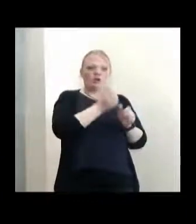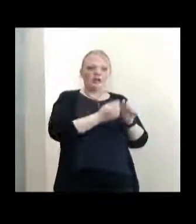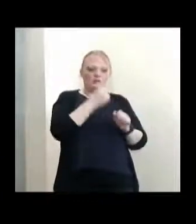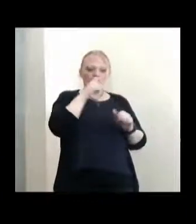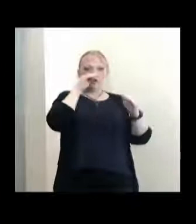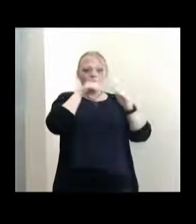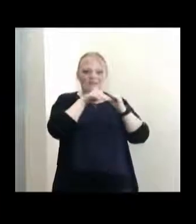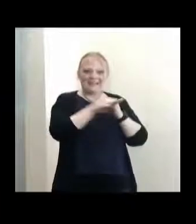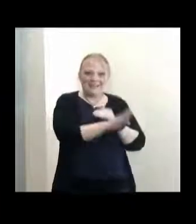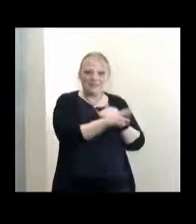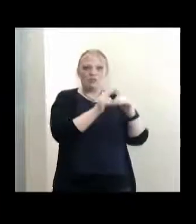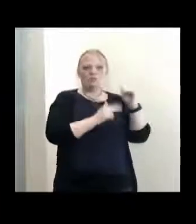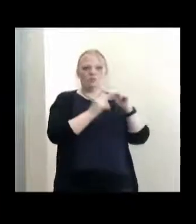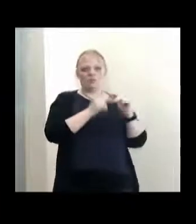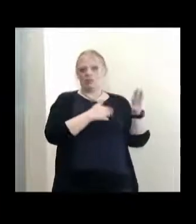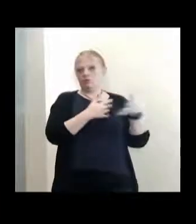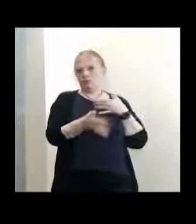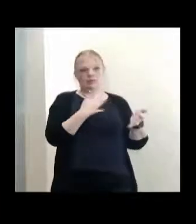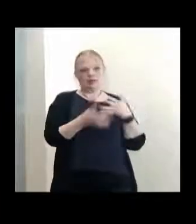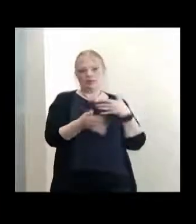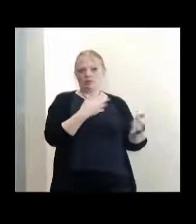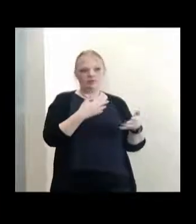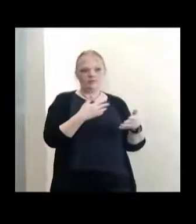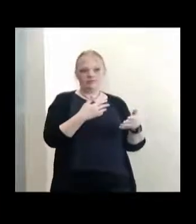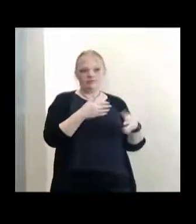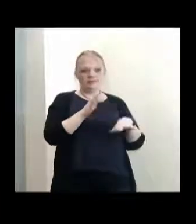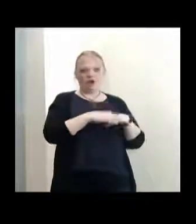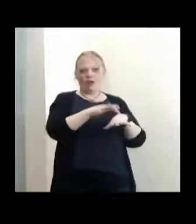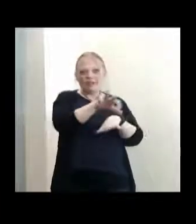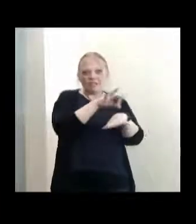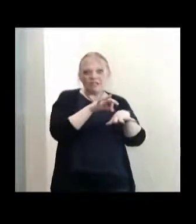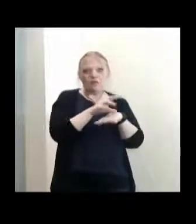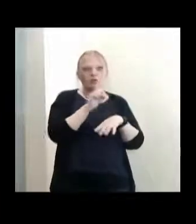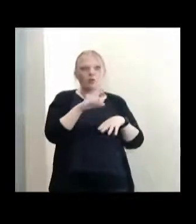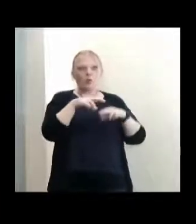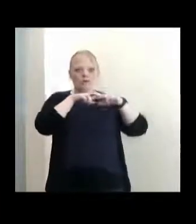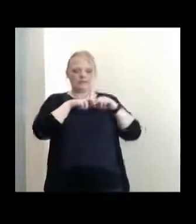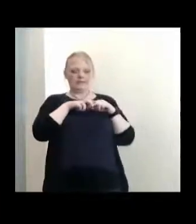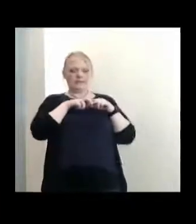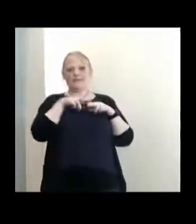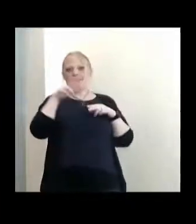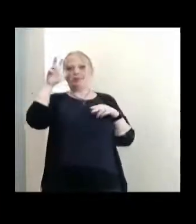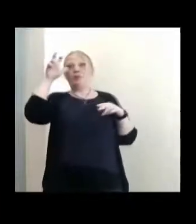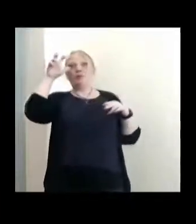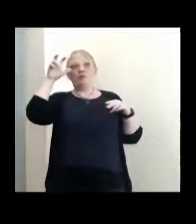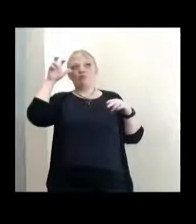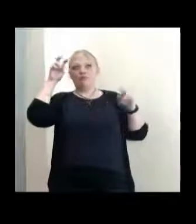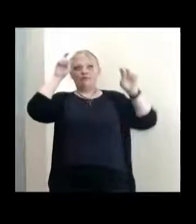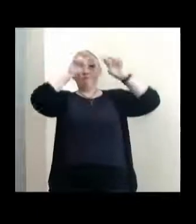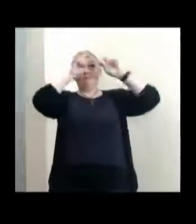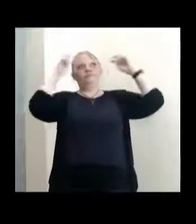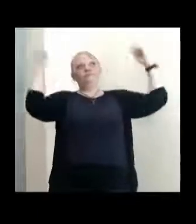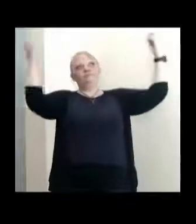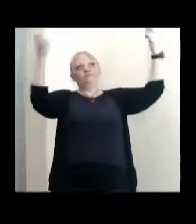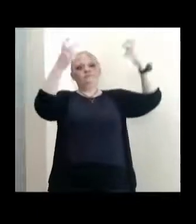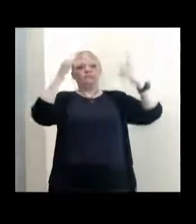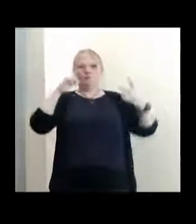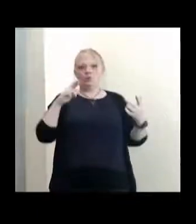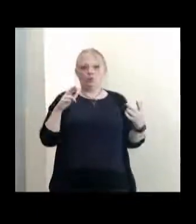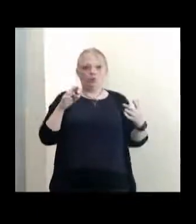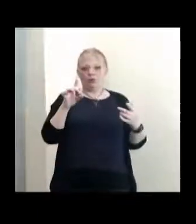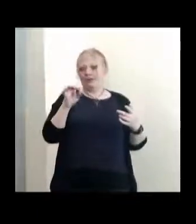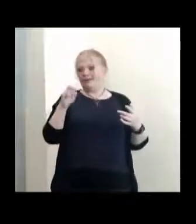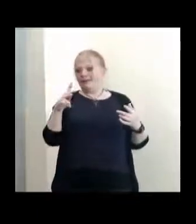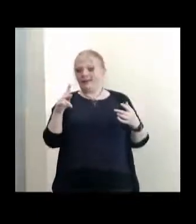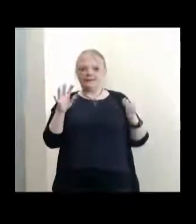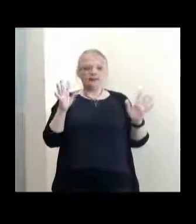enter that facility, regardless of whether they're on the field or sitting in the 300 level at the arena or the upper deck at the stadium,